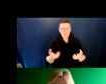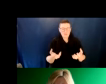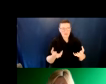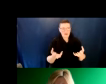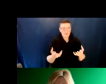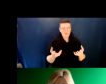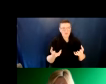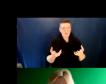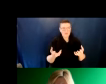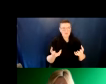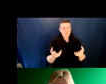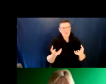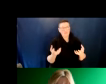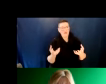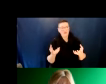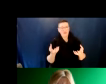speaking about